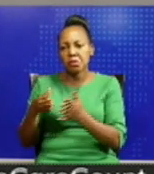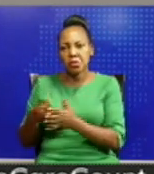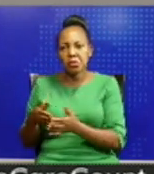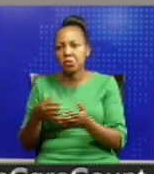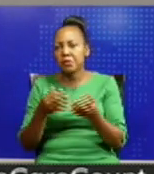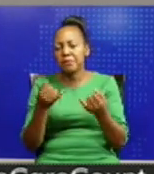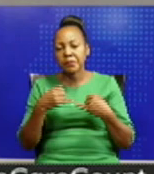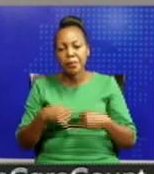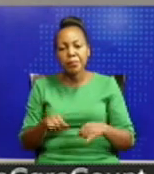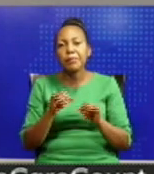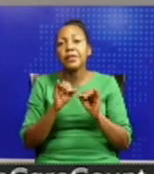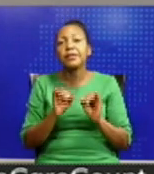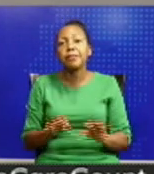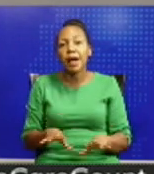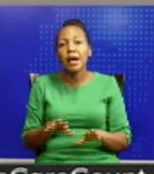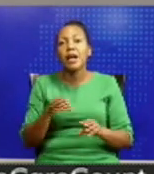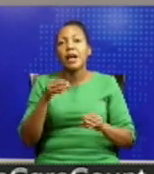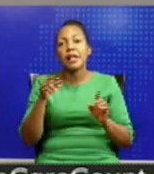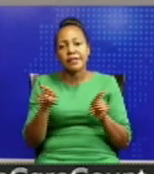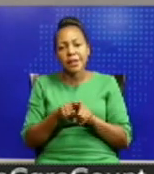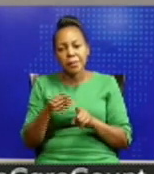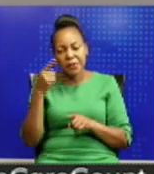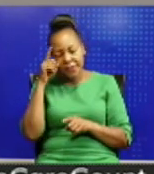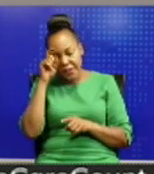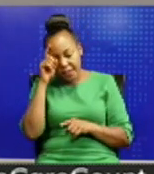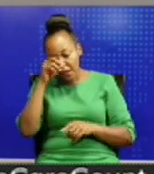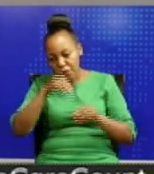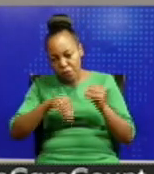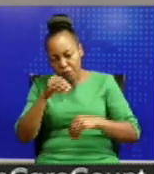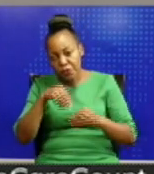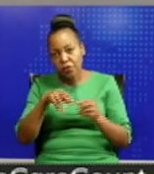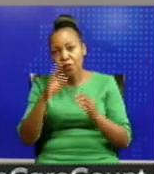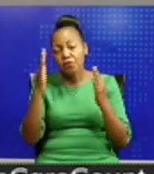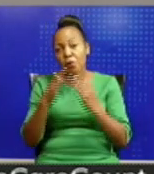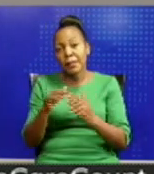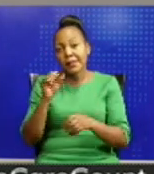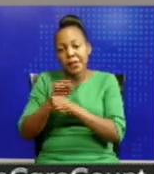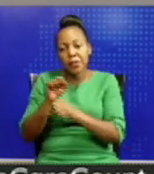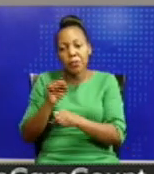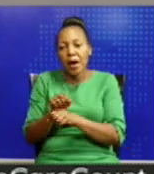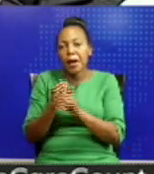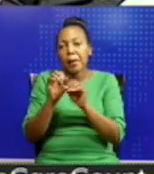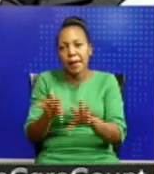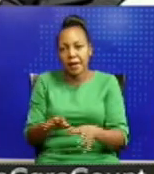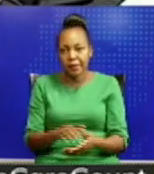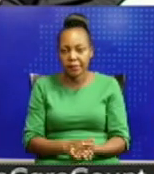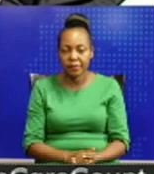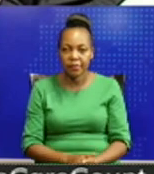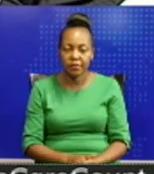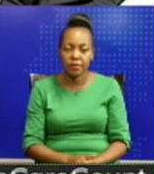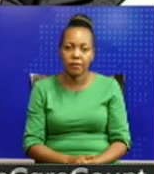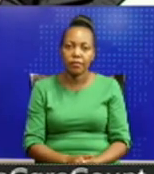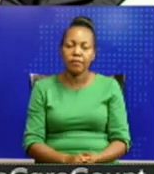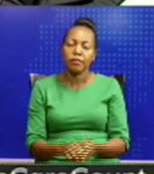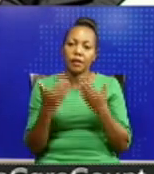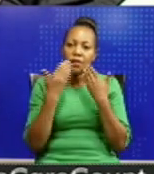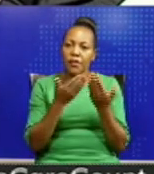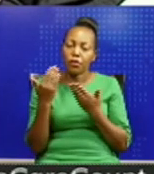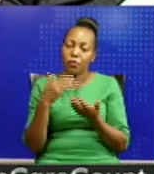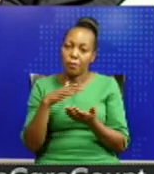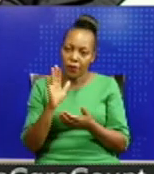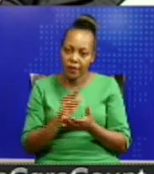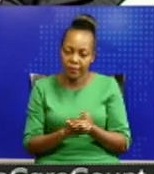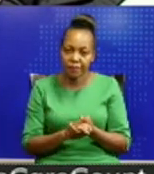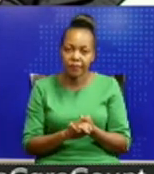into account the contribution of the unpaid care and domestic work economy. Mm-hmm. Go ahead. Yeah, thank you very